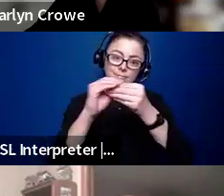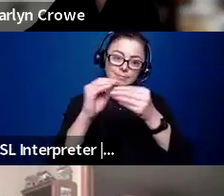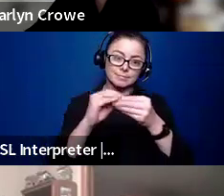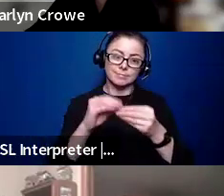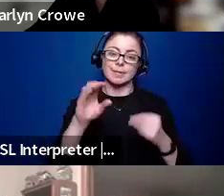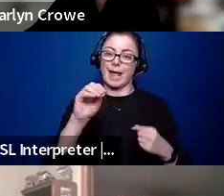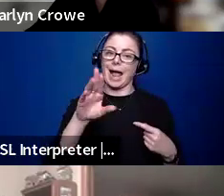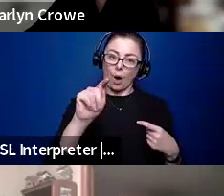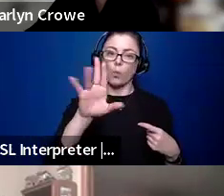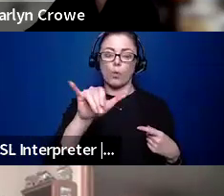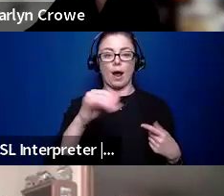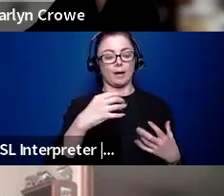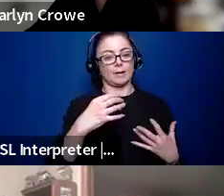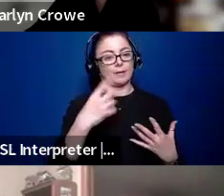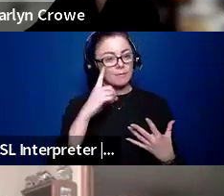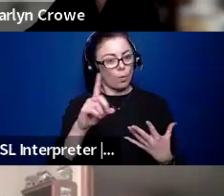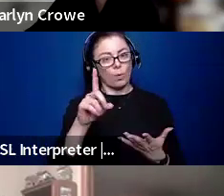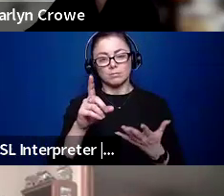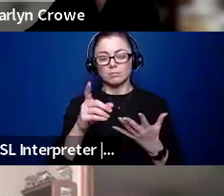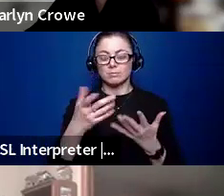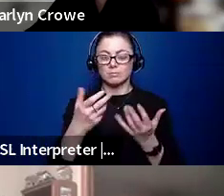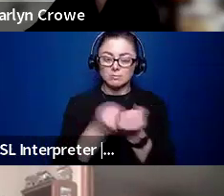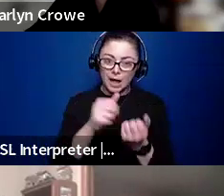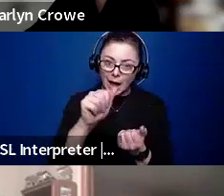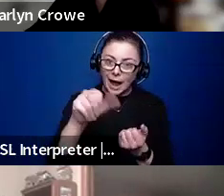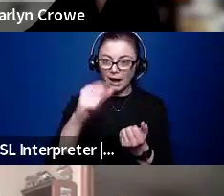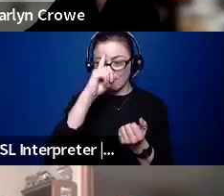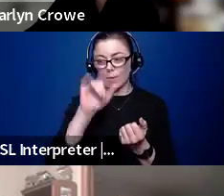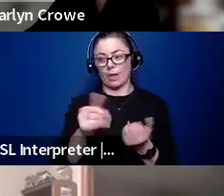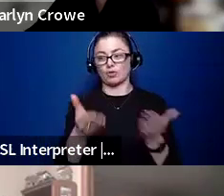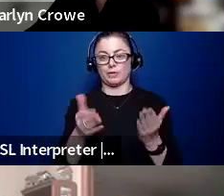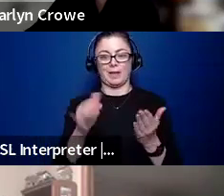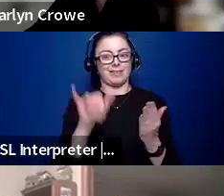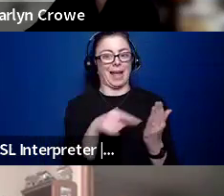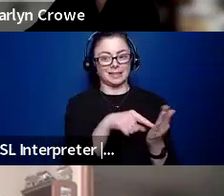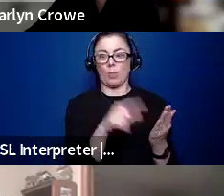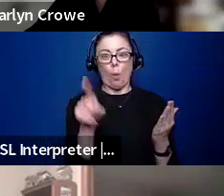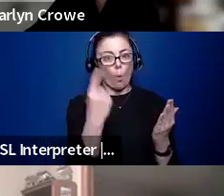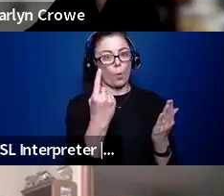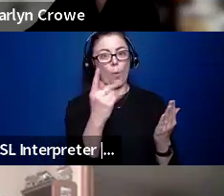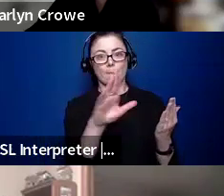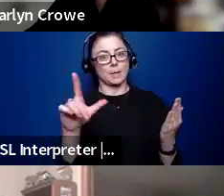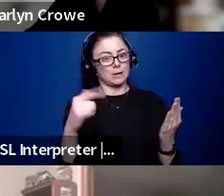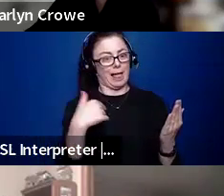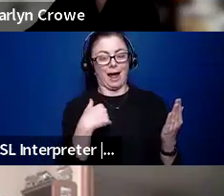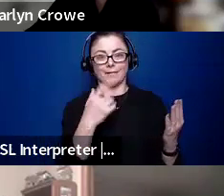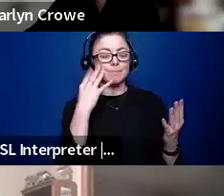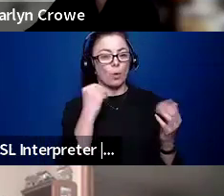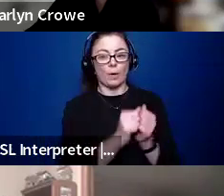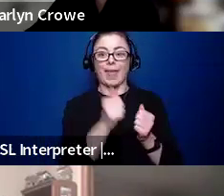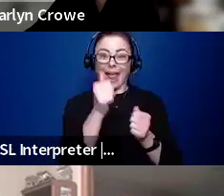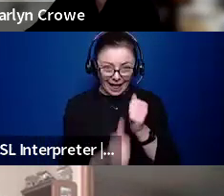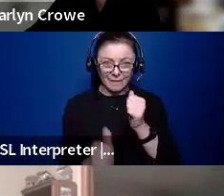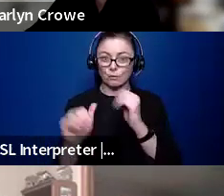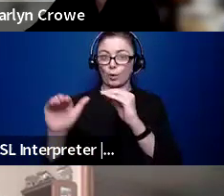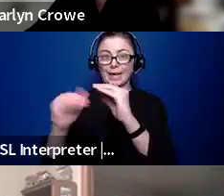around the state for the AEAs and for the service it provides. This is the only bill that I've ever dealt with where every single email that I have